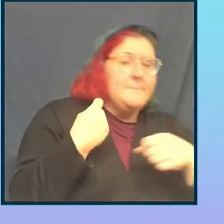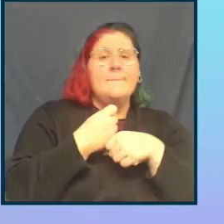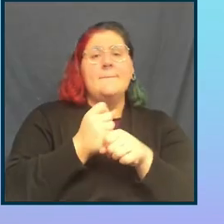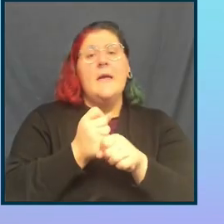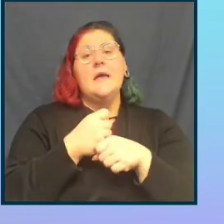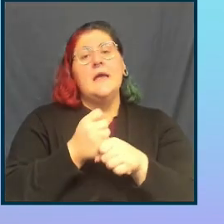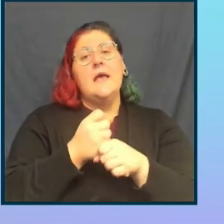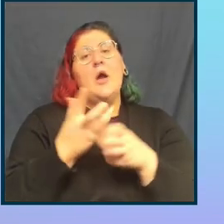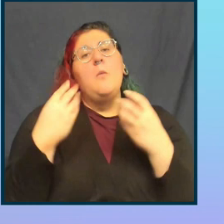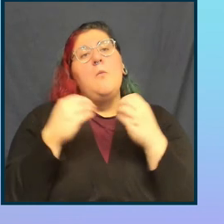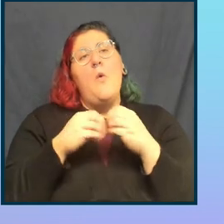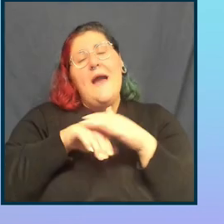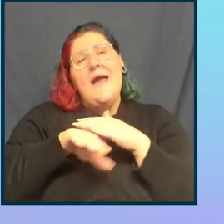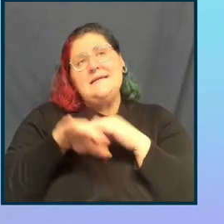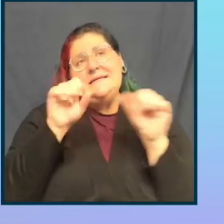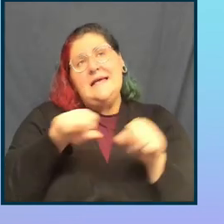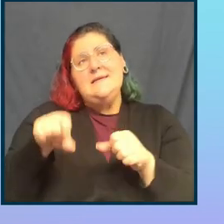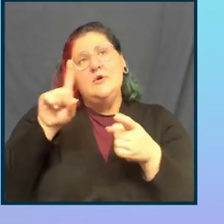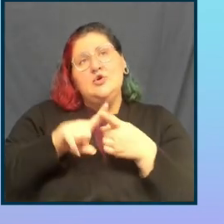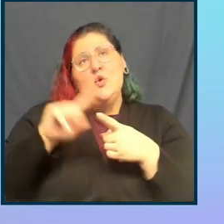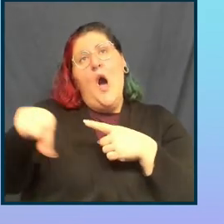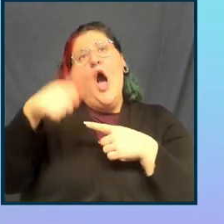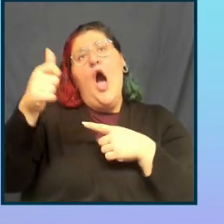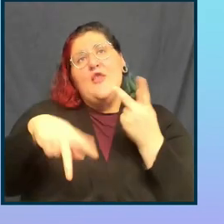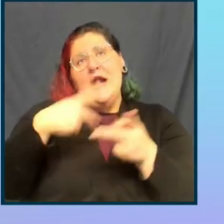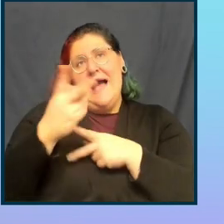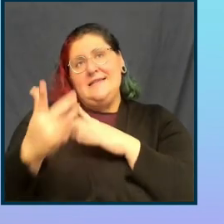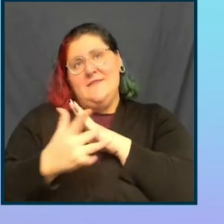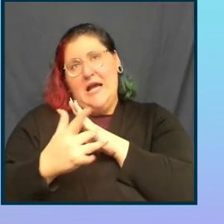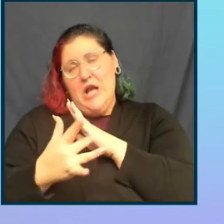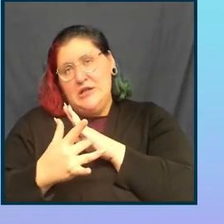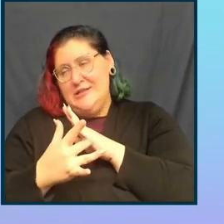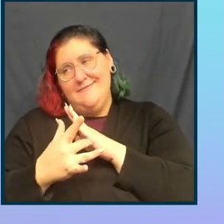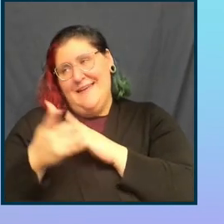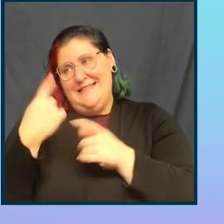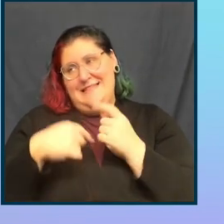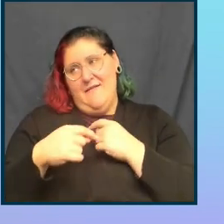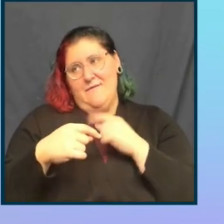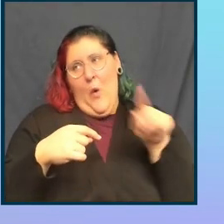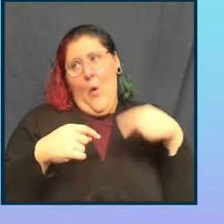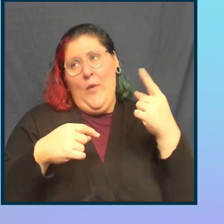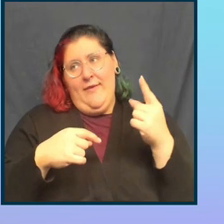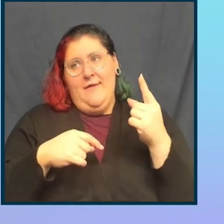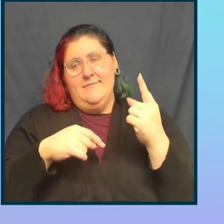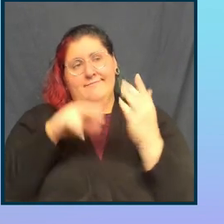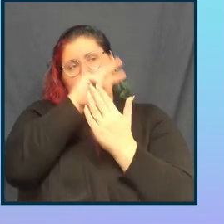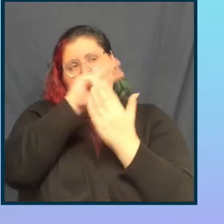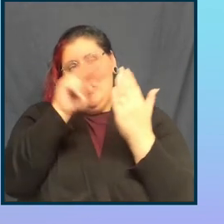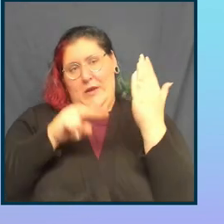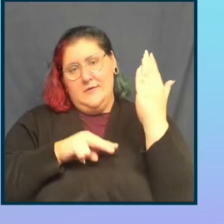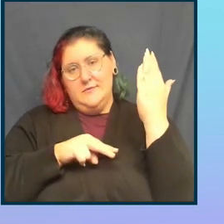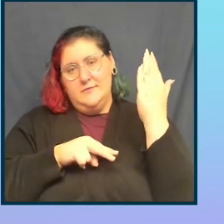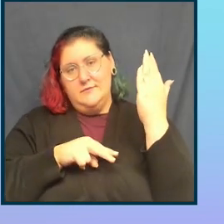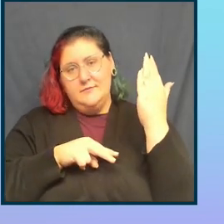assistive devices versus maybe only being accessible within a screen reader. And because screen readers also